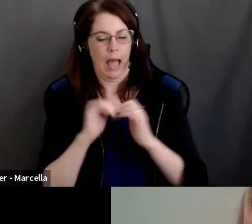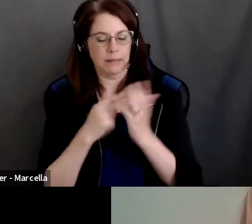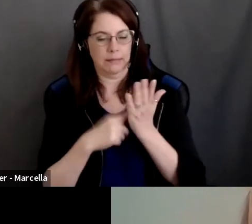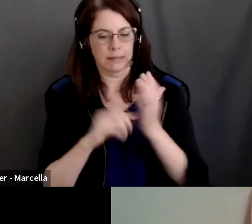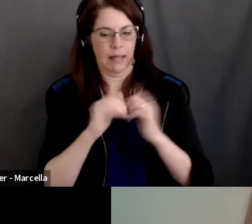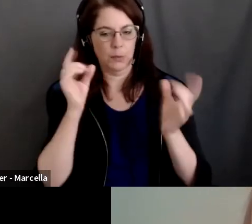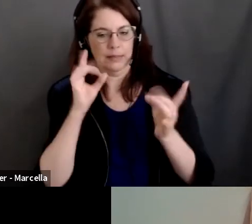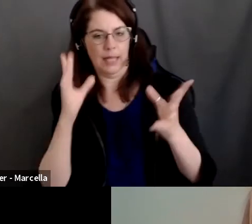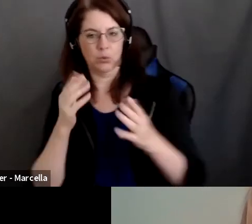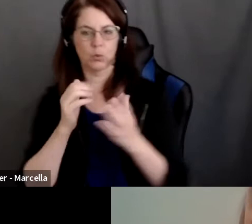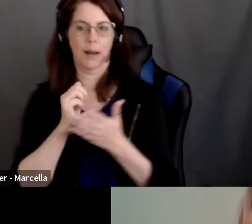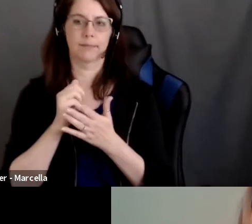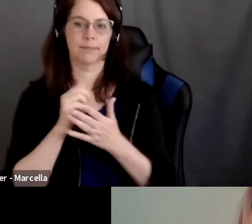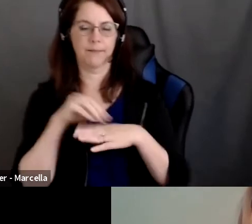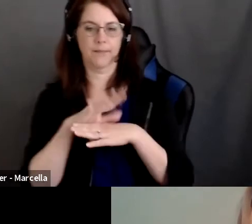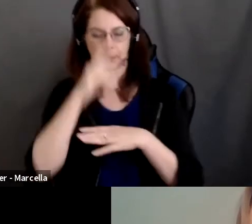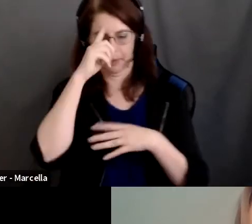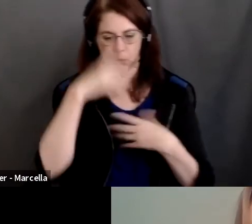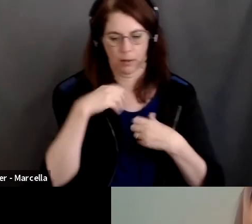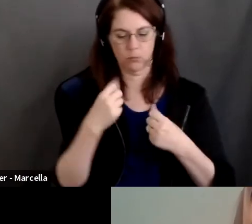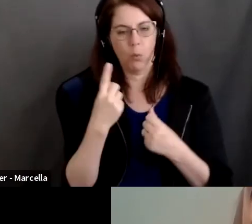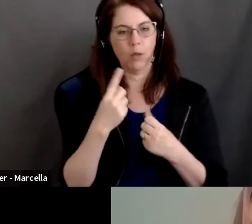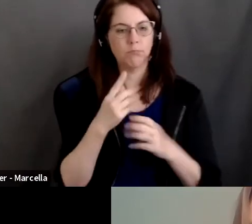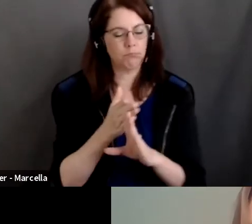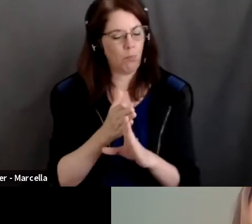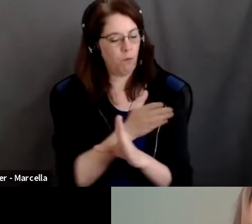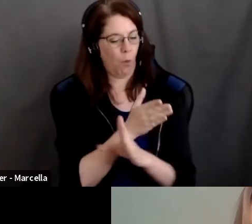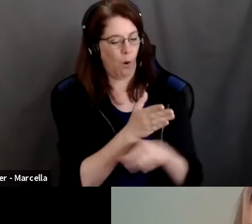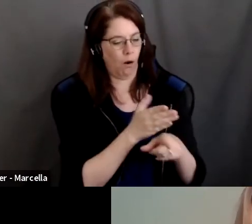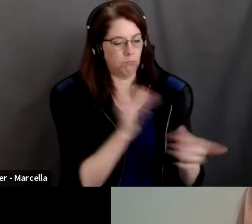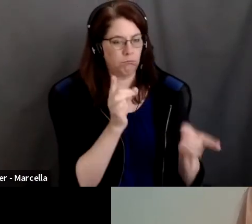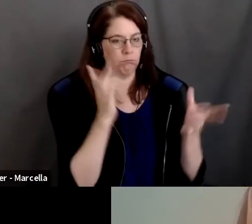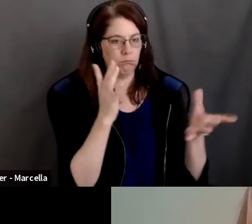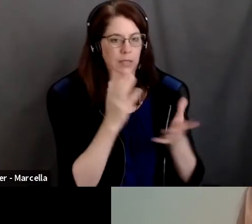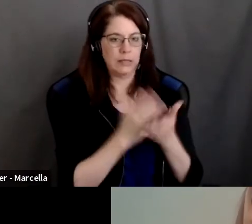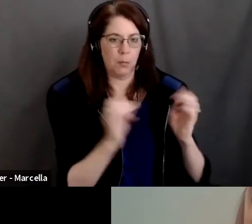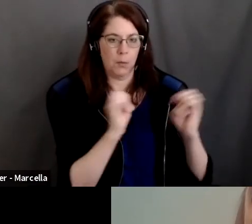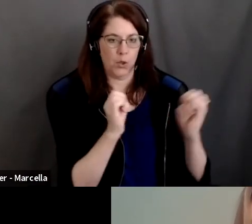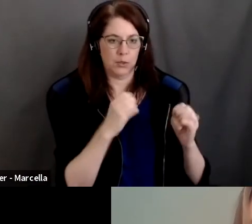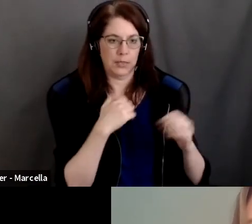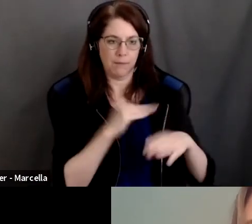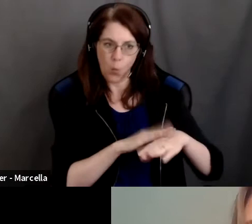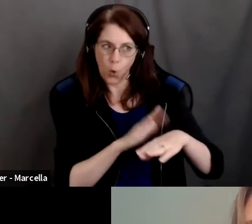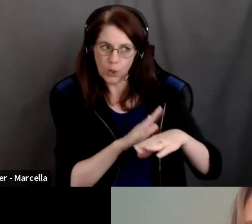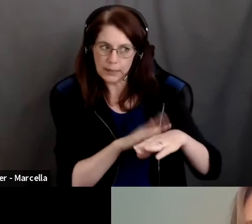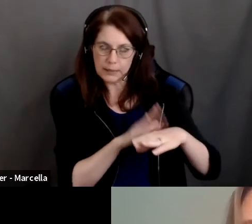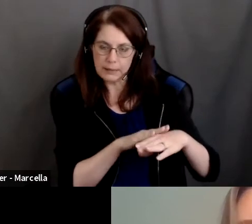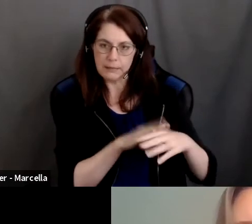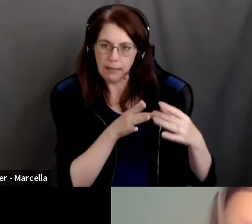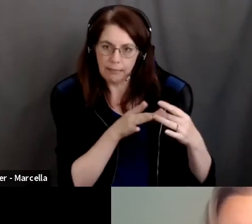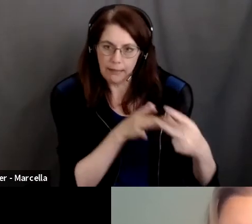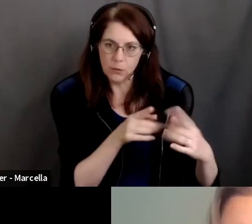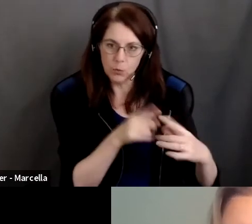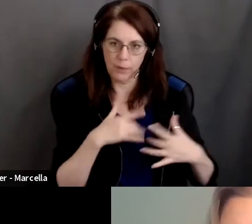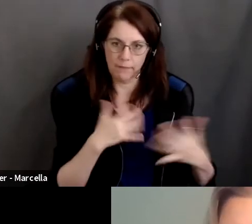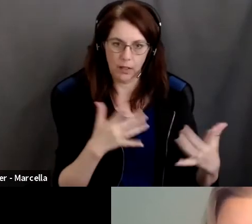first phase is before disaster. Some emergencies and disasters have warnings leading up to the event. This can lead